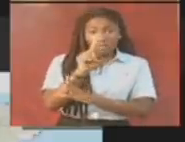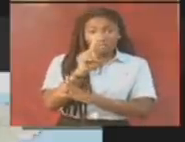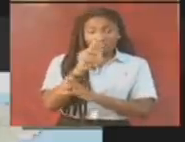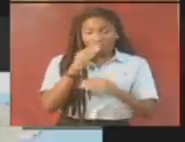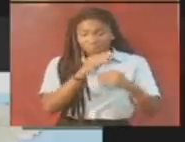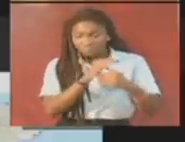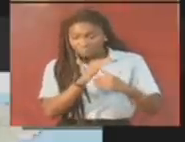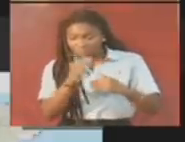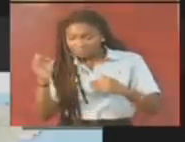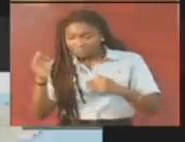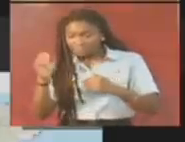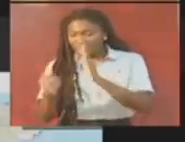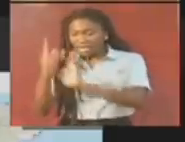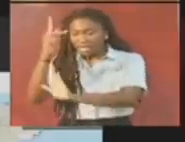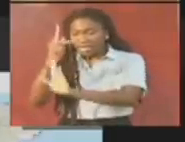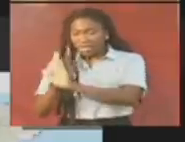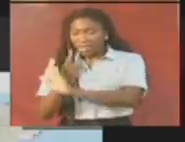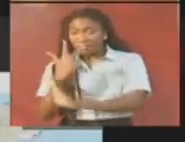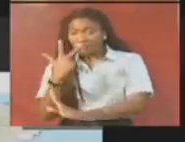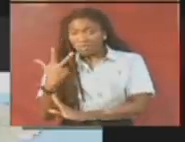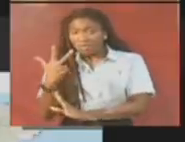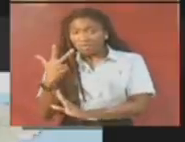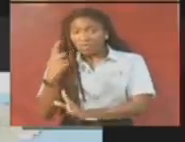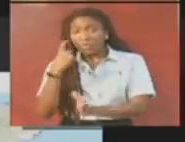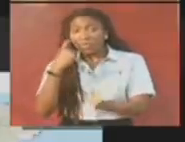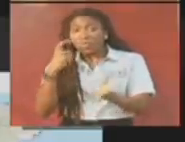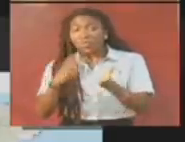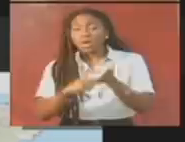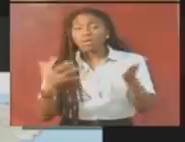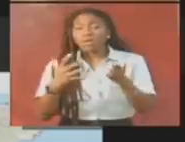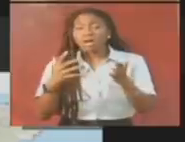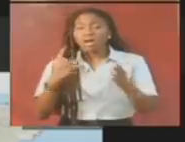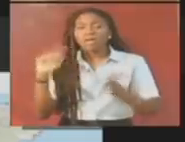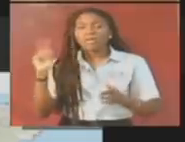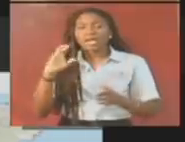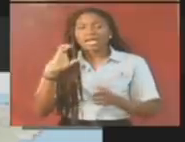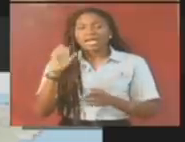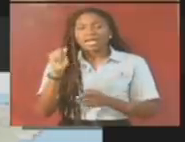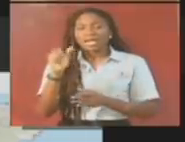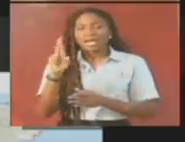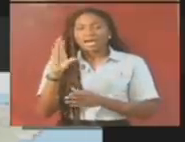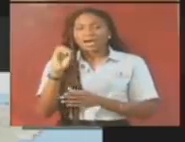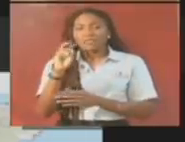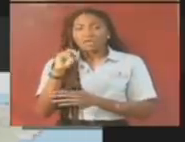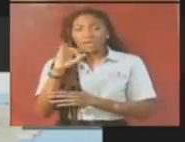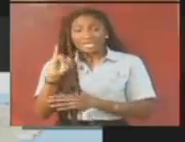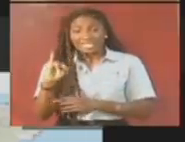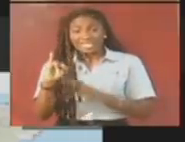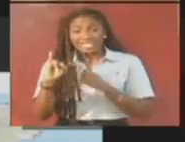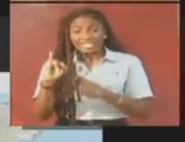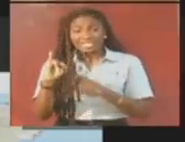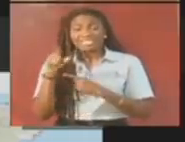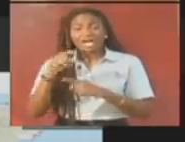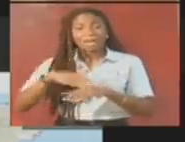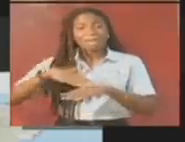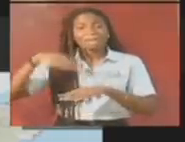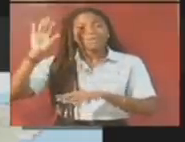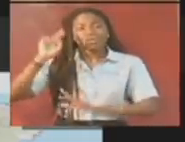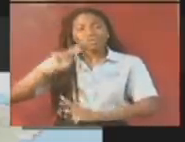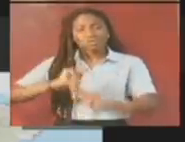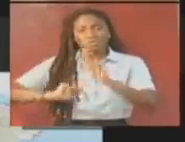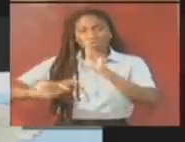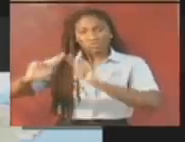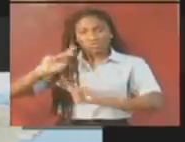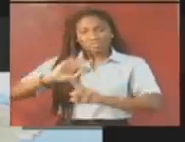then, County Carney would have quite clearly recorded the highest number of cases at that point in time, with